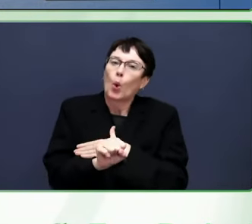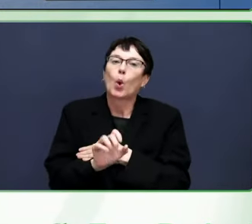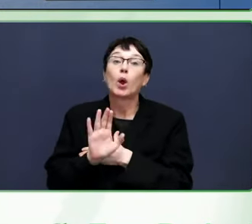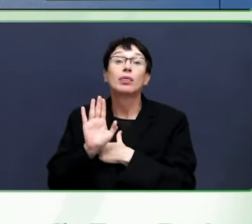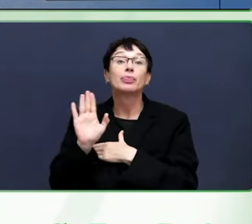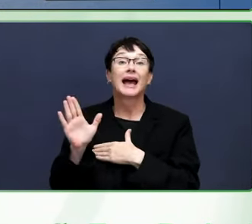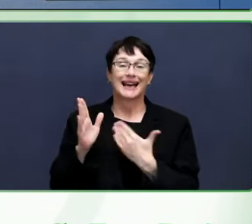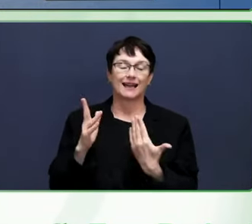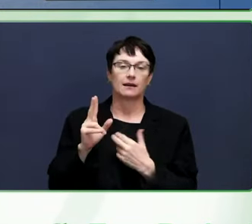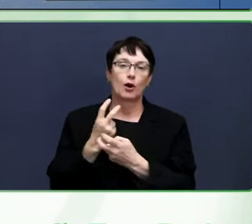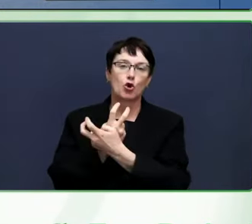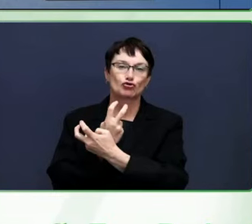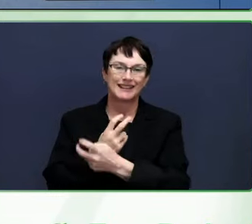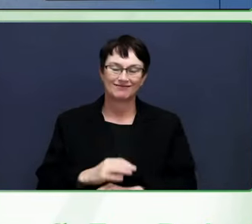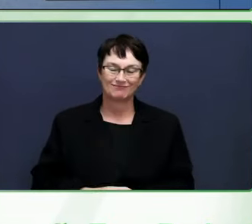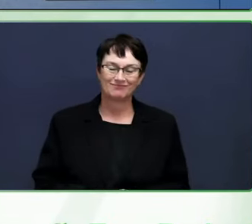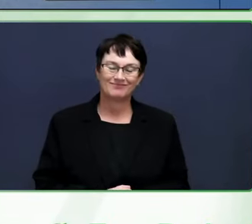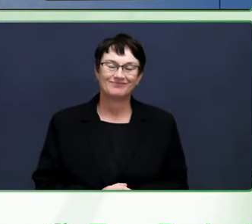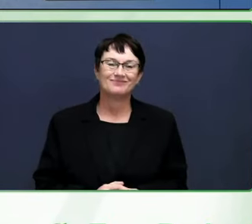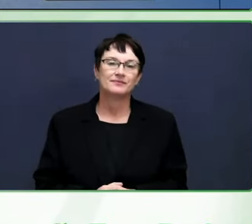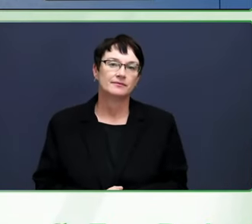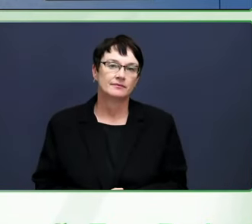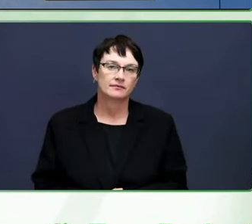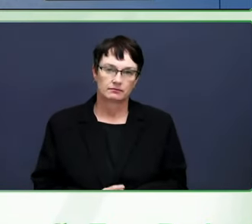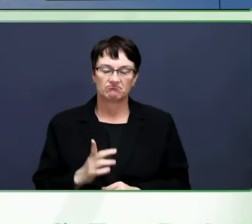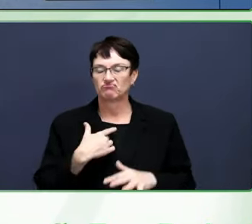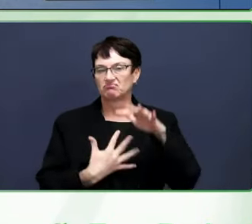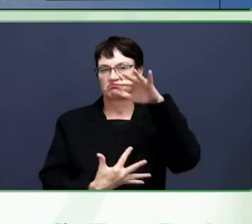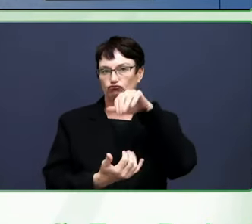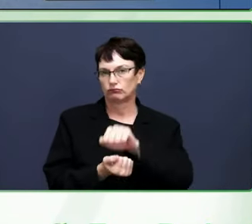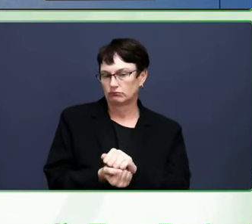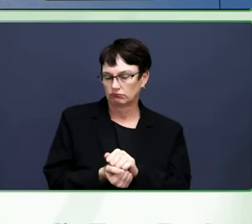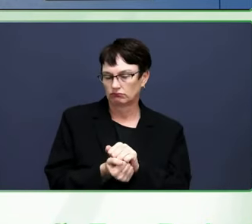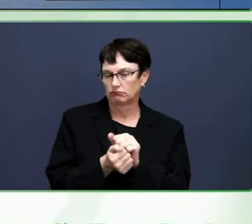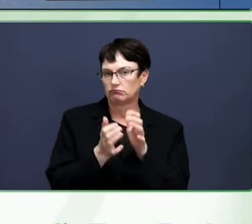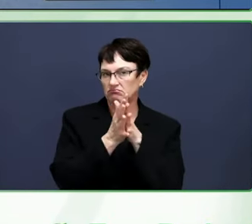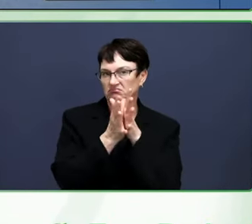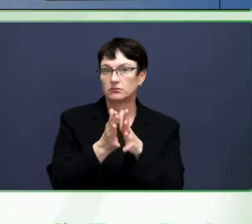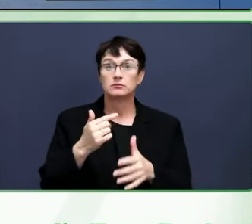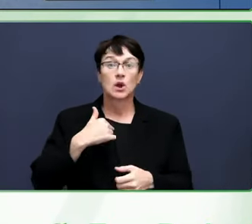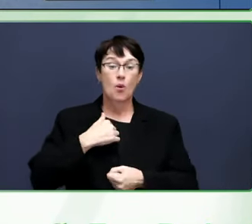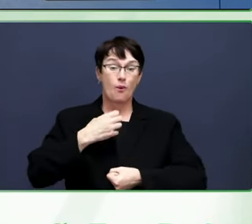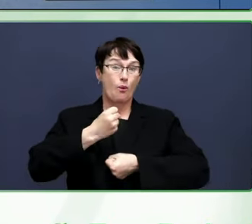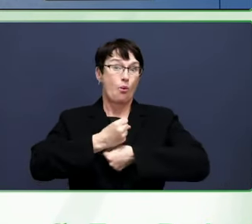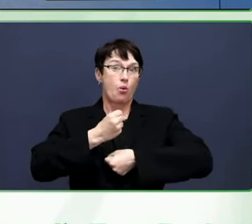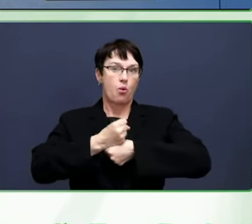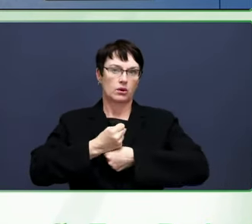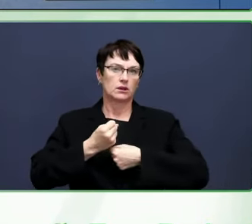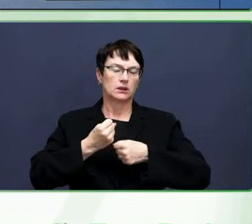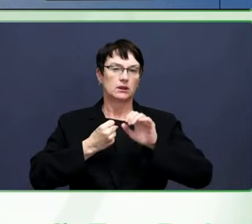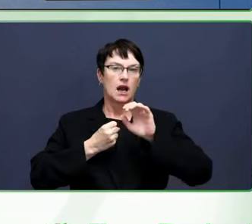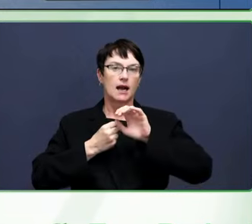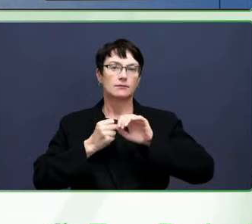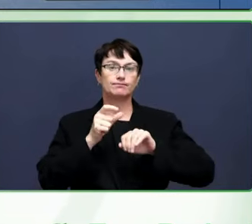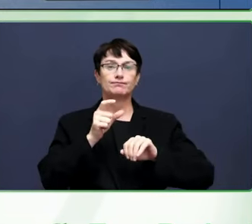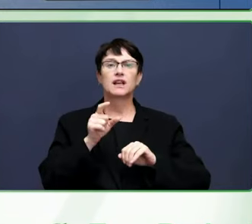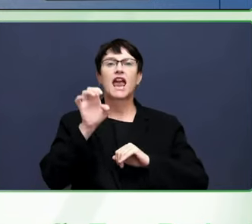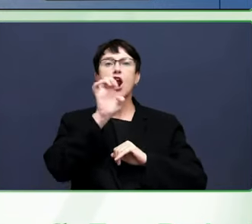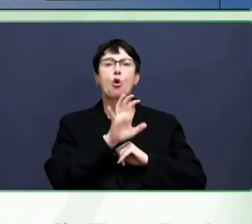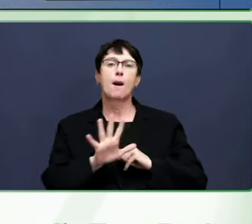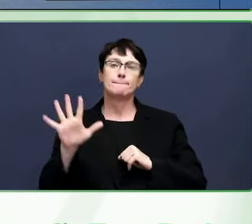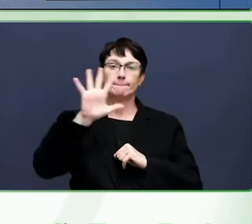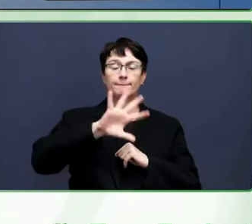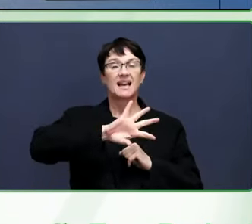overview on what we are doing. We are working together with 31 European countries. They are